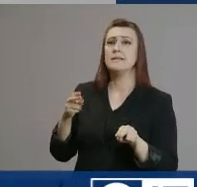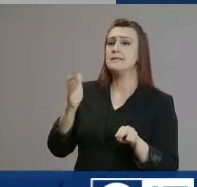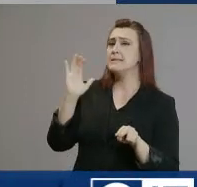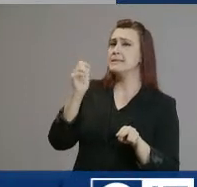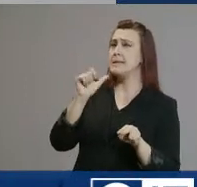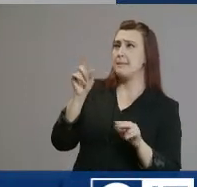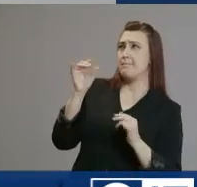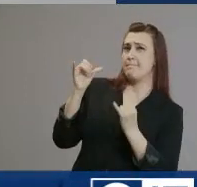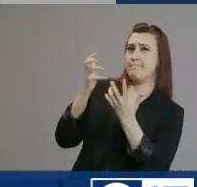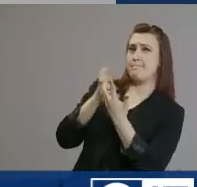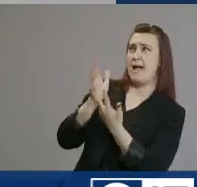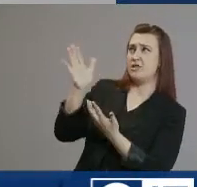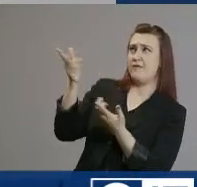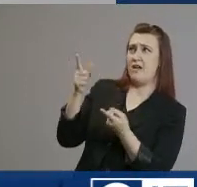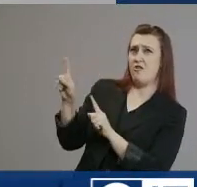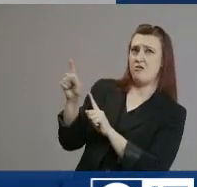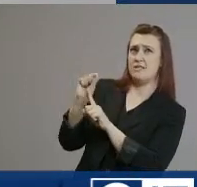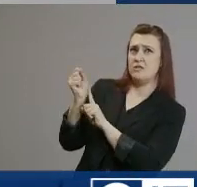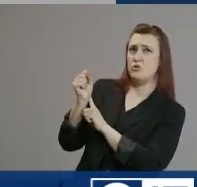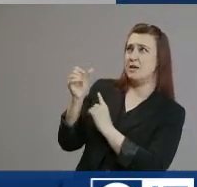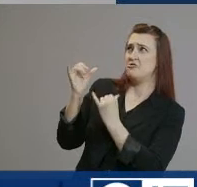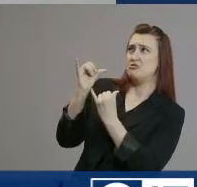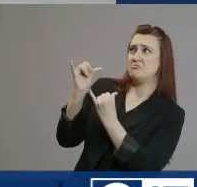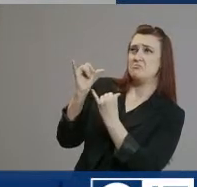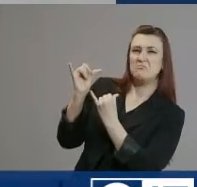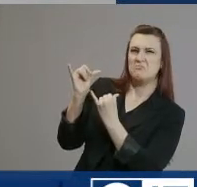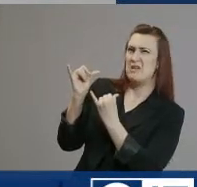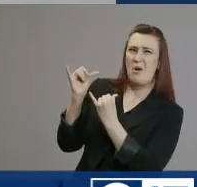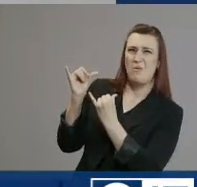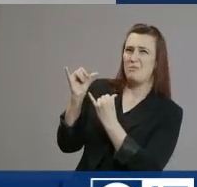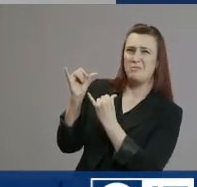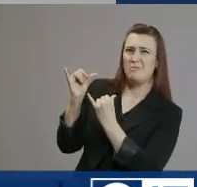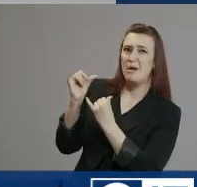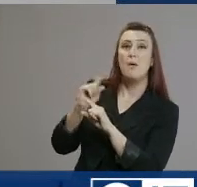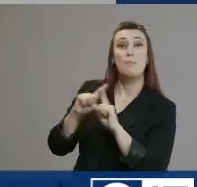state of Arizona. That's what we signed up for.